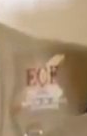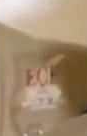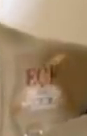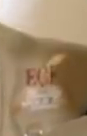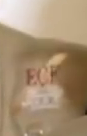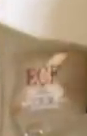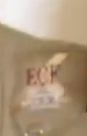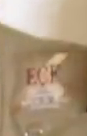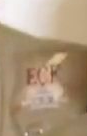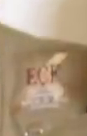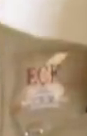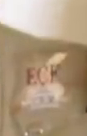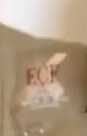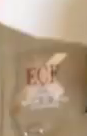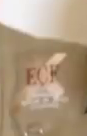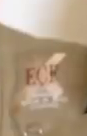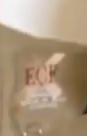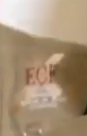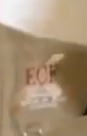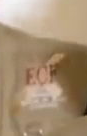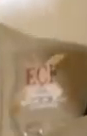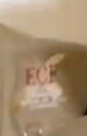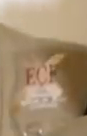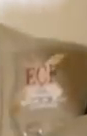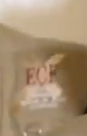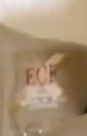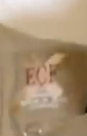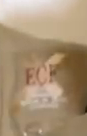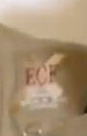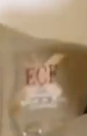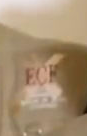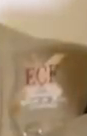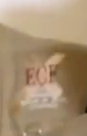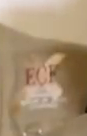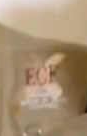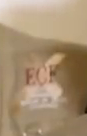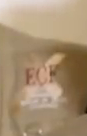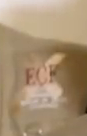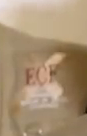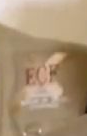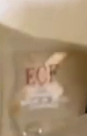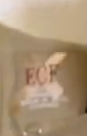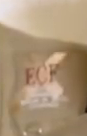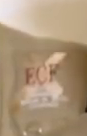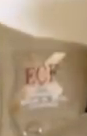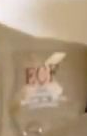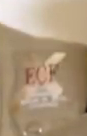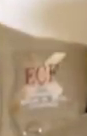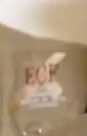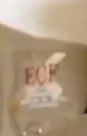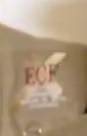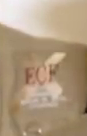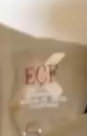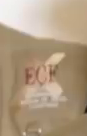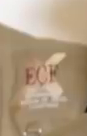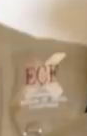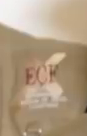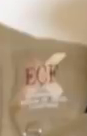the box, that ballot paper will be disqualified, spoiled.